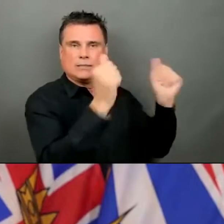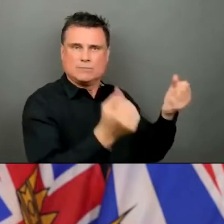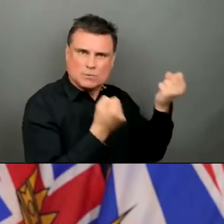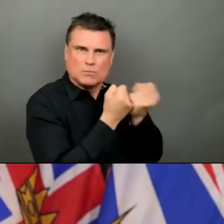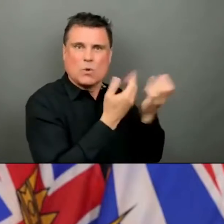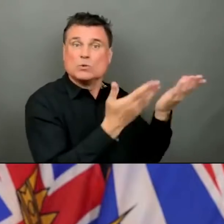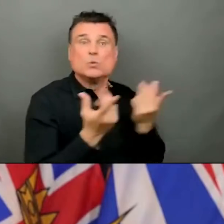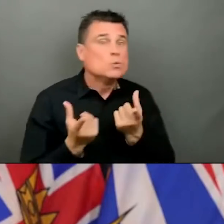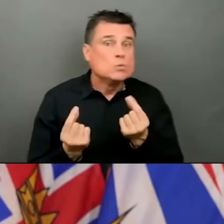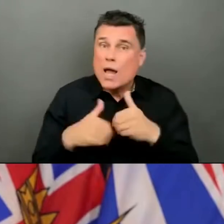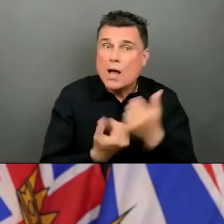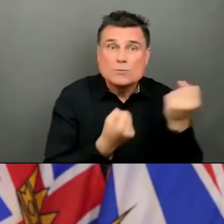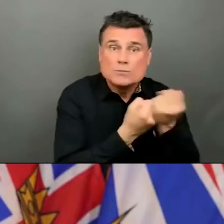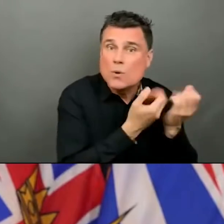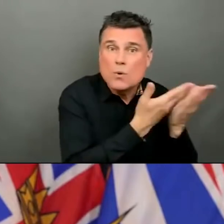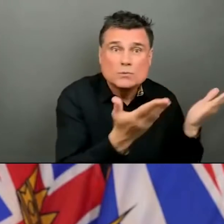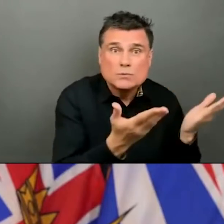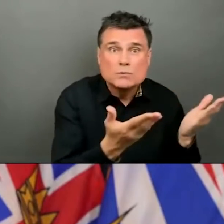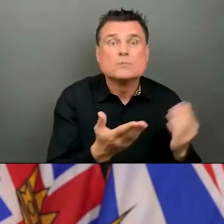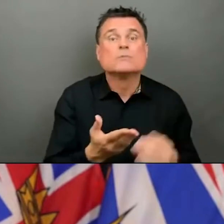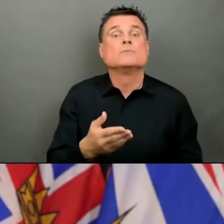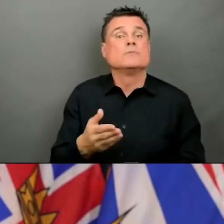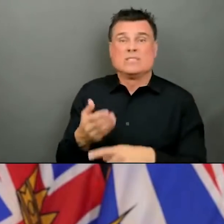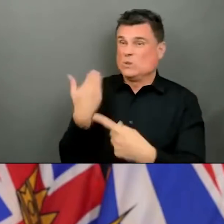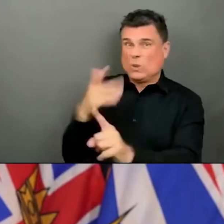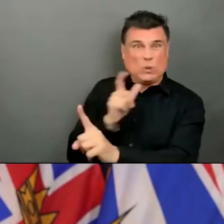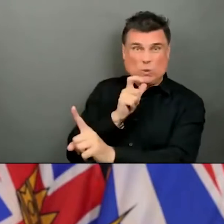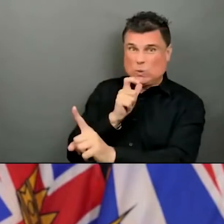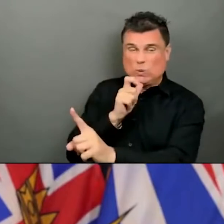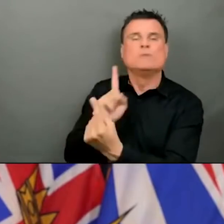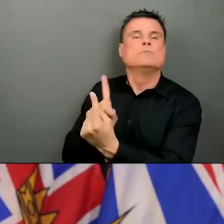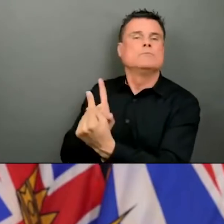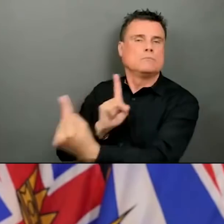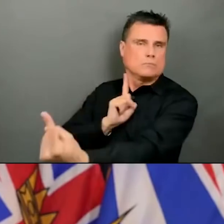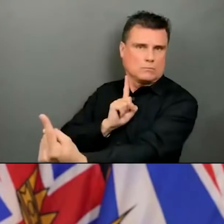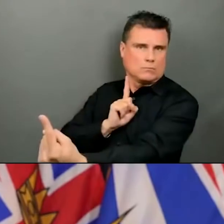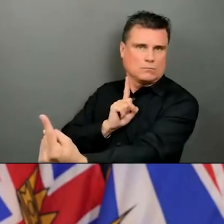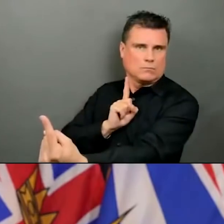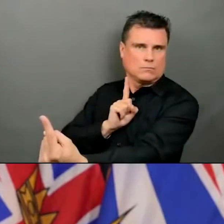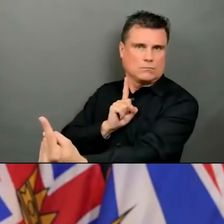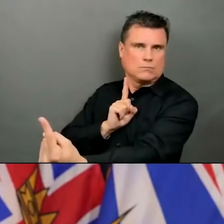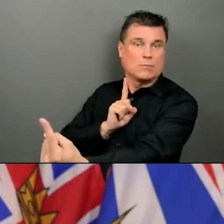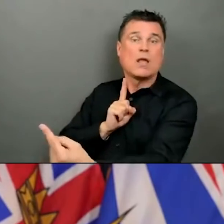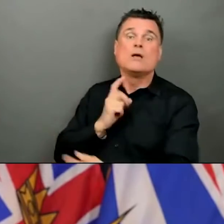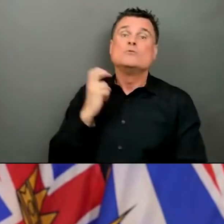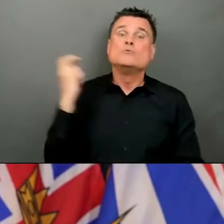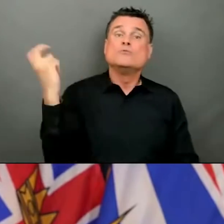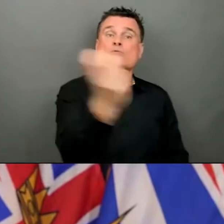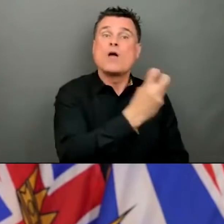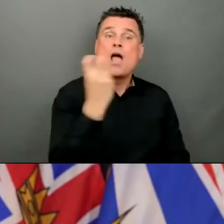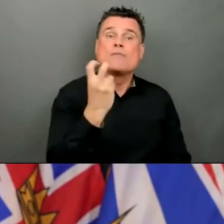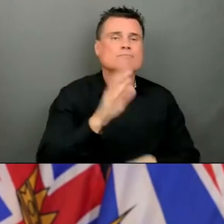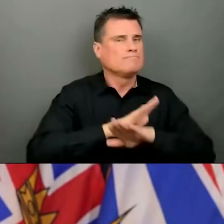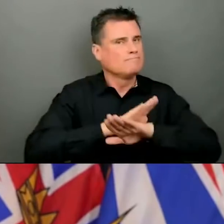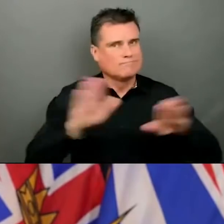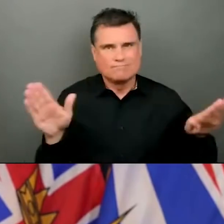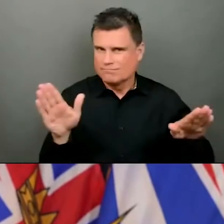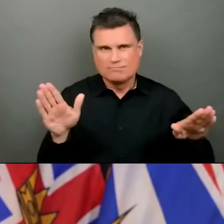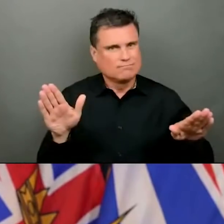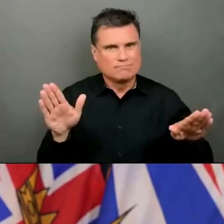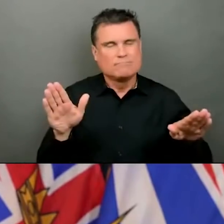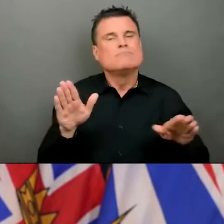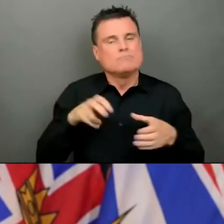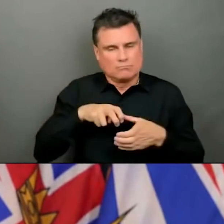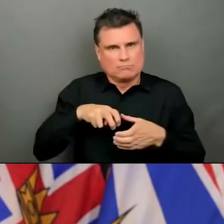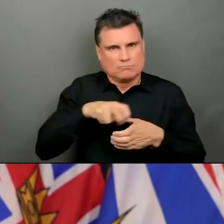travel to only essential travel, and by focusing on the next 5 weeks so that we can save a summer that we all desperately need. The weather has